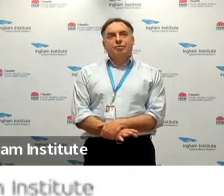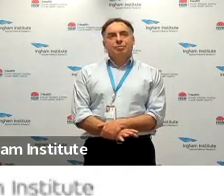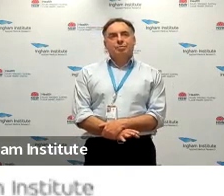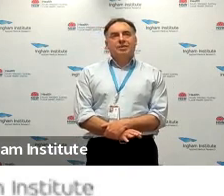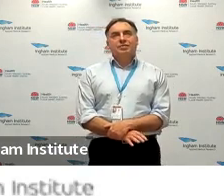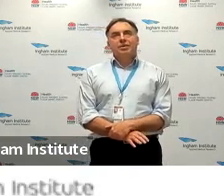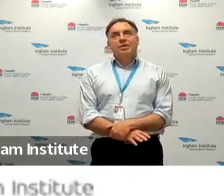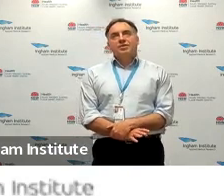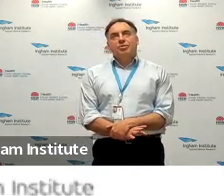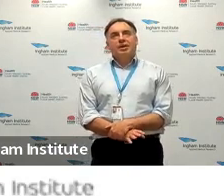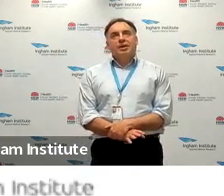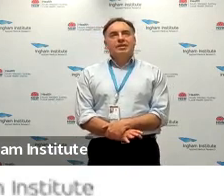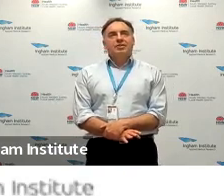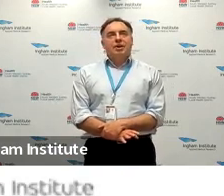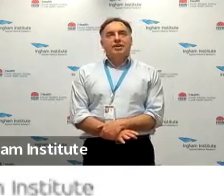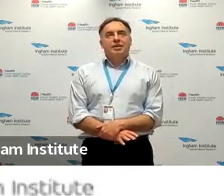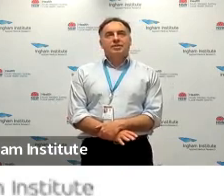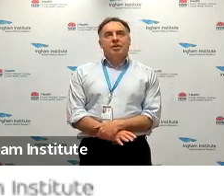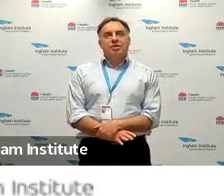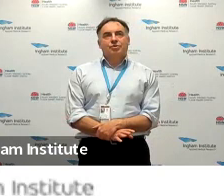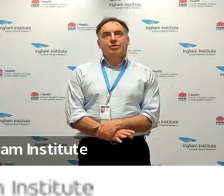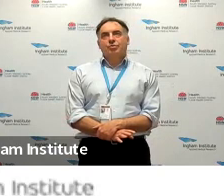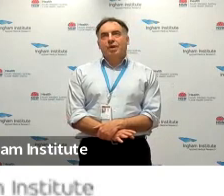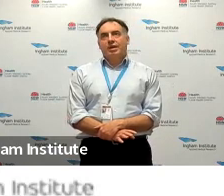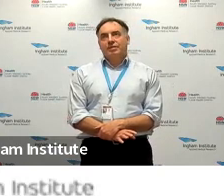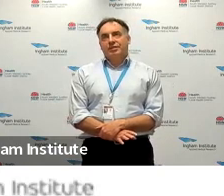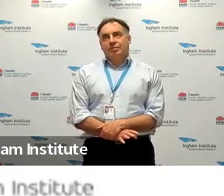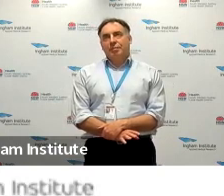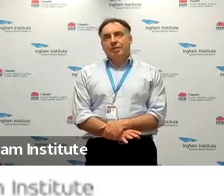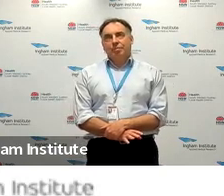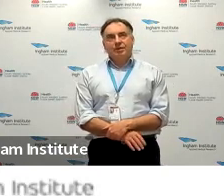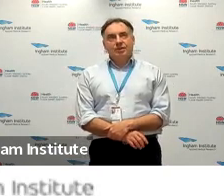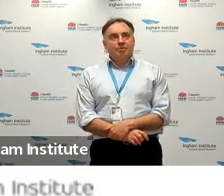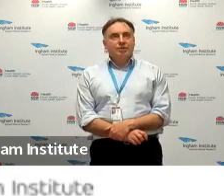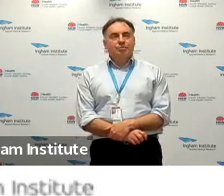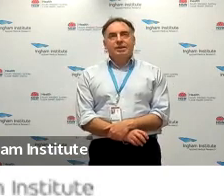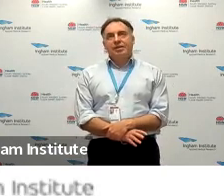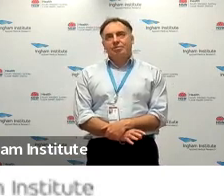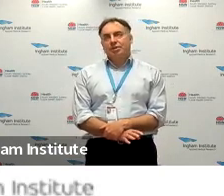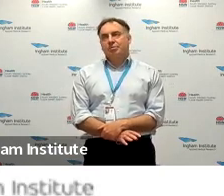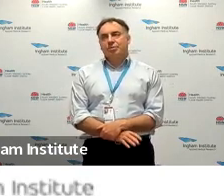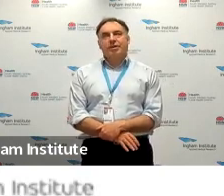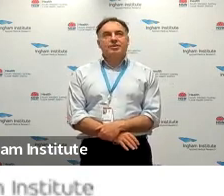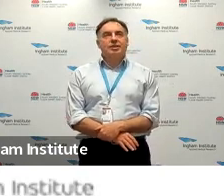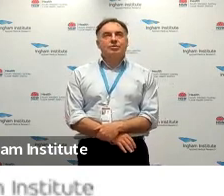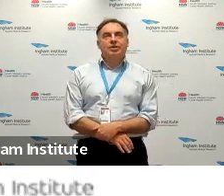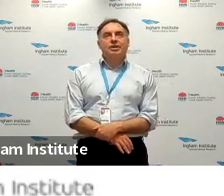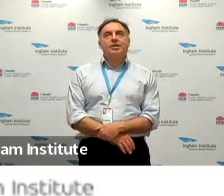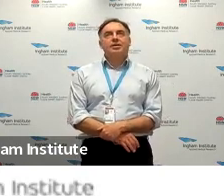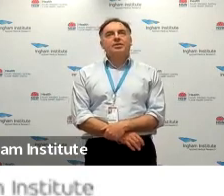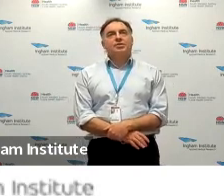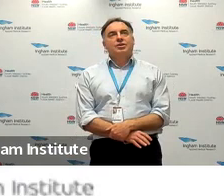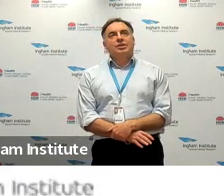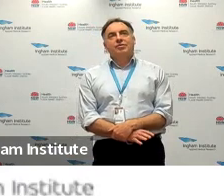an antenatal perspective. So on the left-hand side is our traditional way of assessing women in pregnancy, which is we get them to come to our antenatal